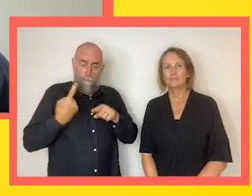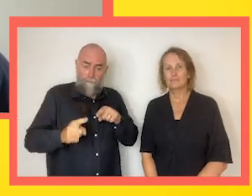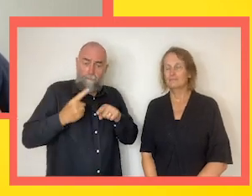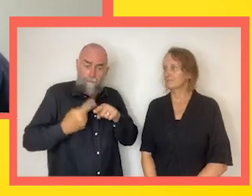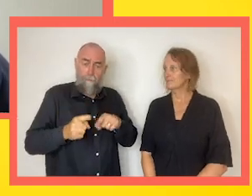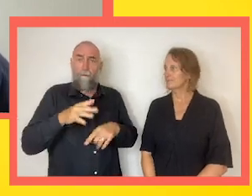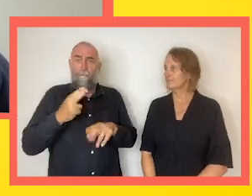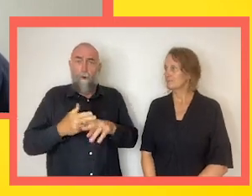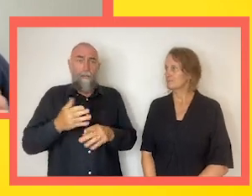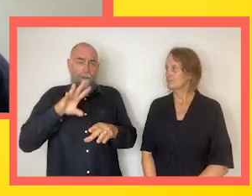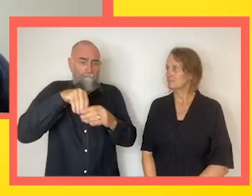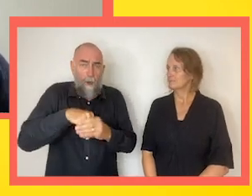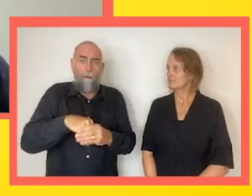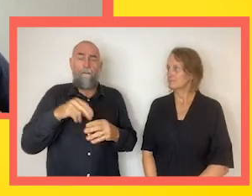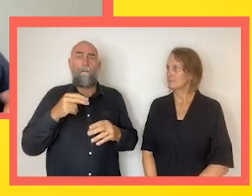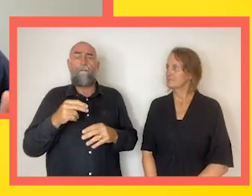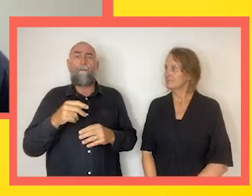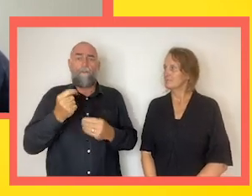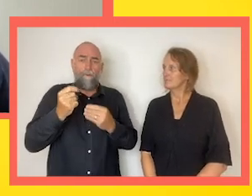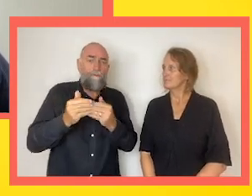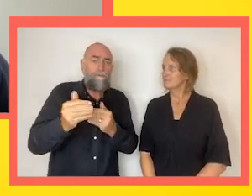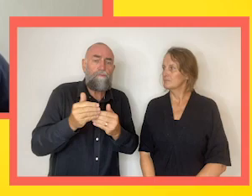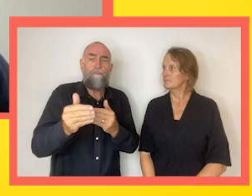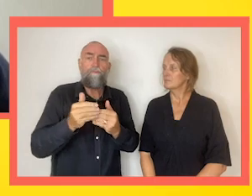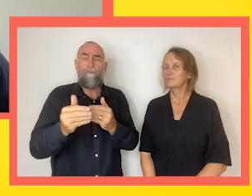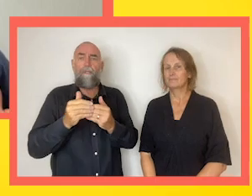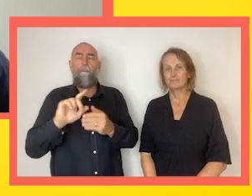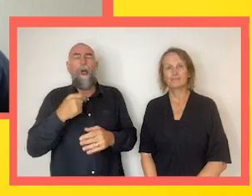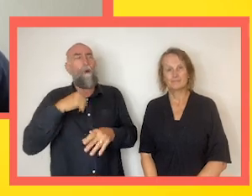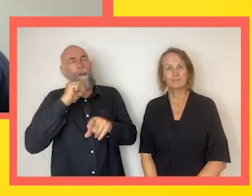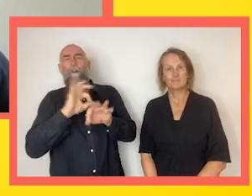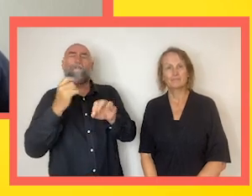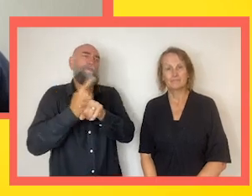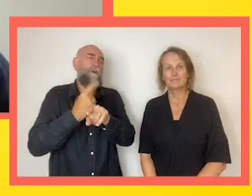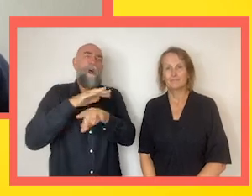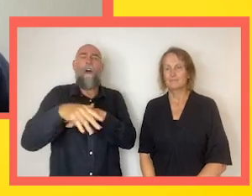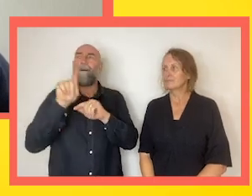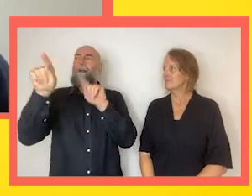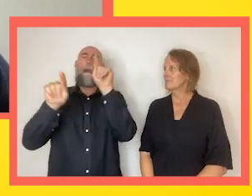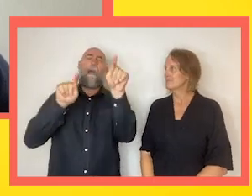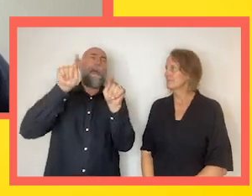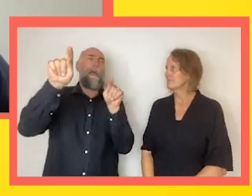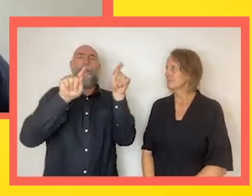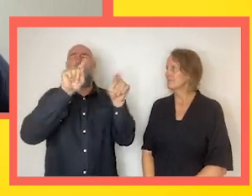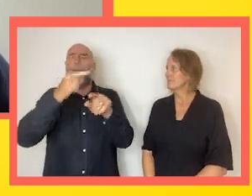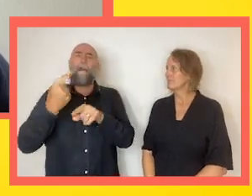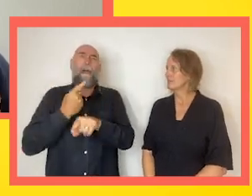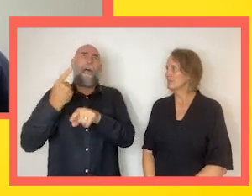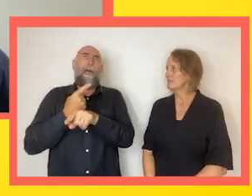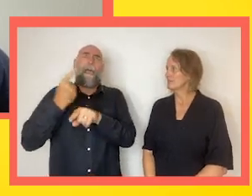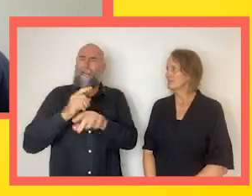happens in 2 more months. We spoke about it. I won't labour on other teams that are qualifying. I won't labour on